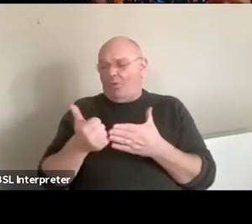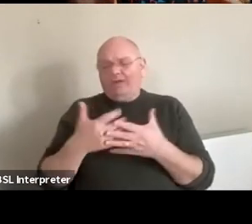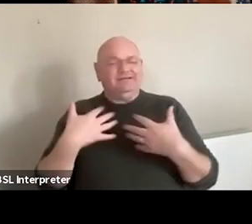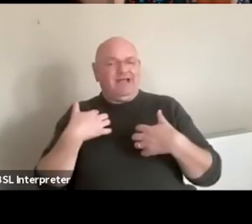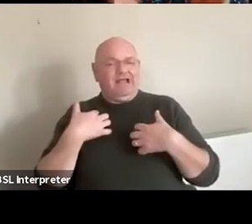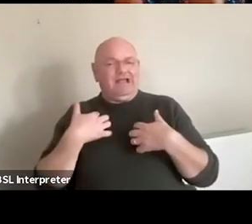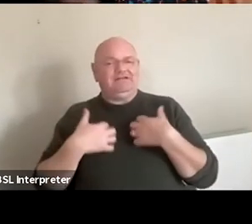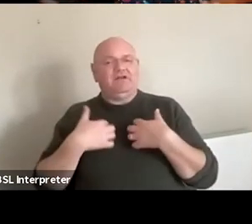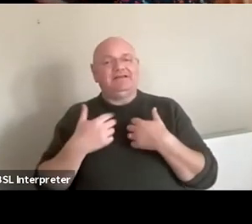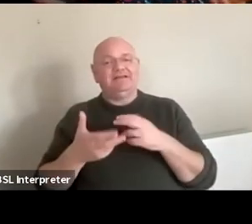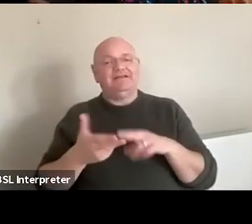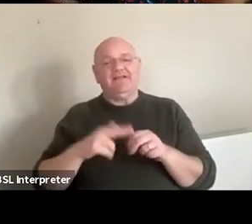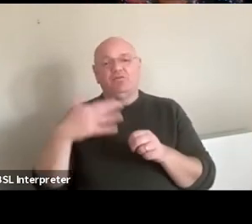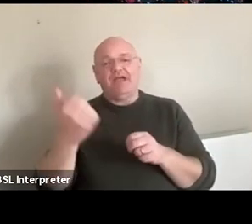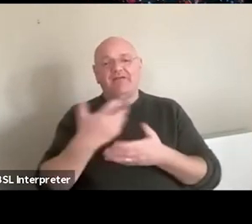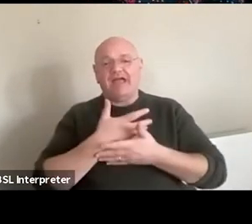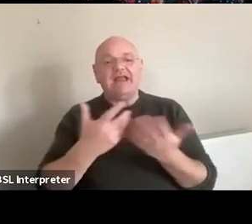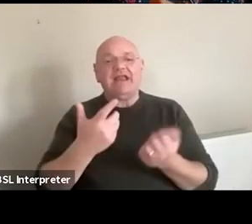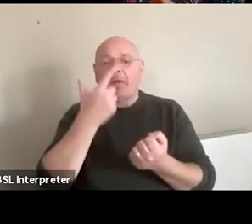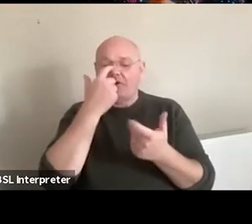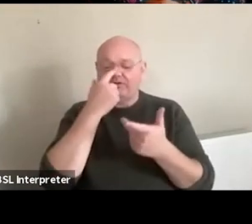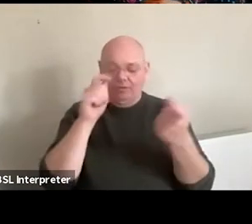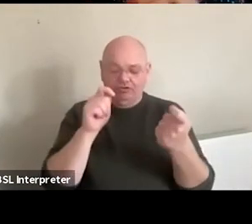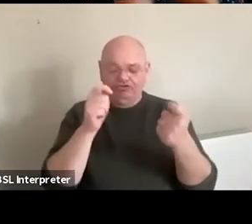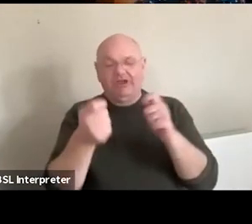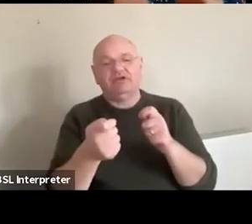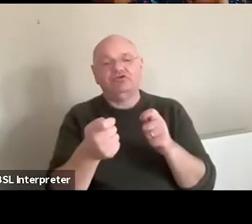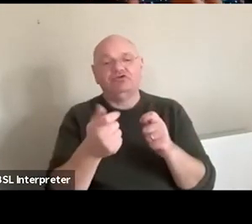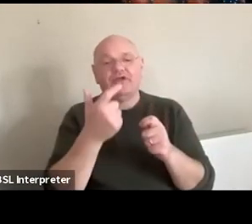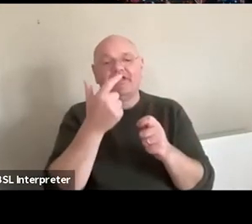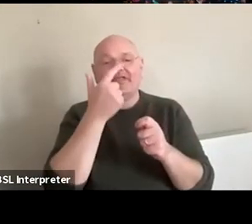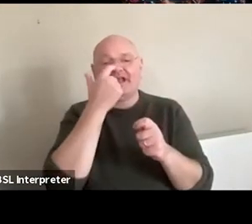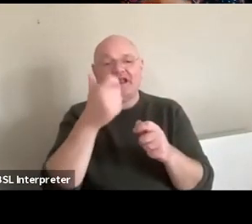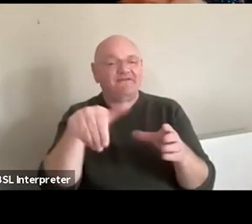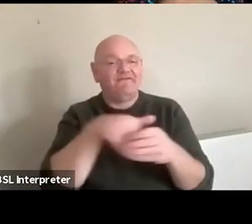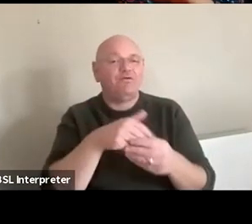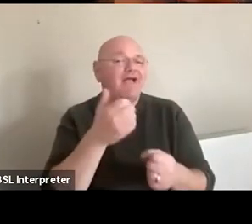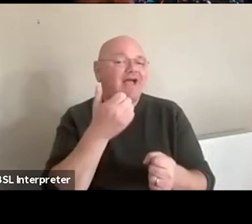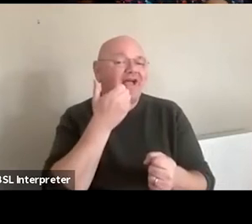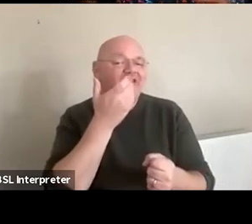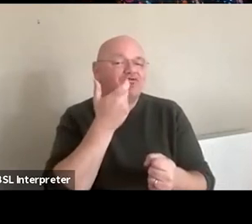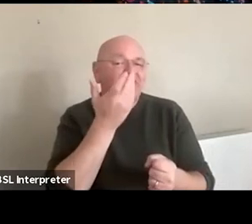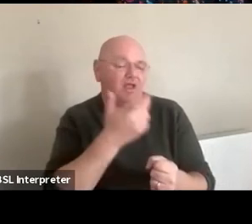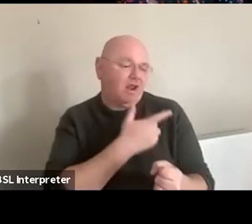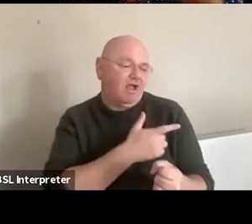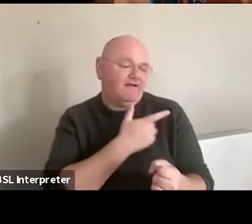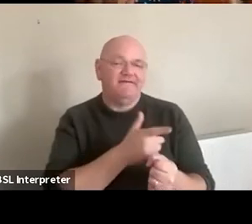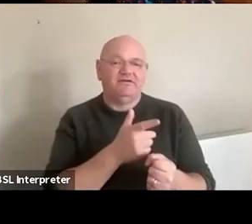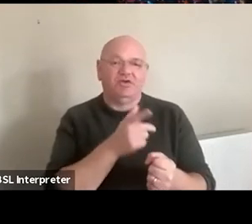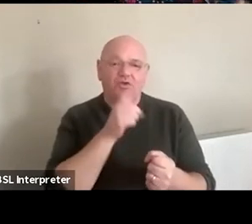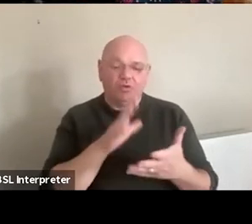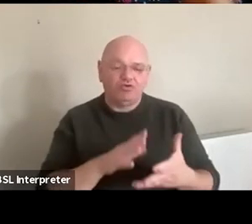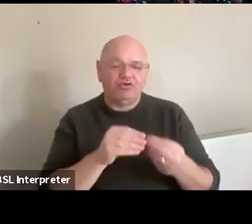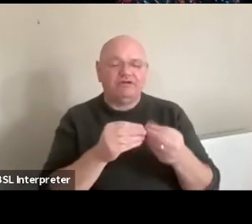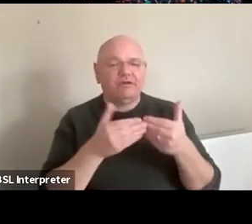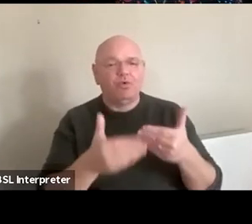prospect of change involving sort of the changes at the everyday level that create more space for play, fun